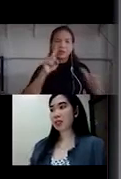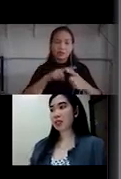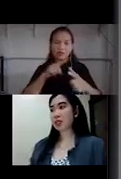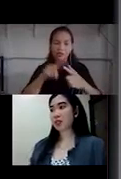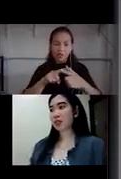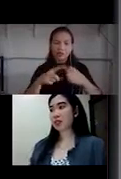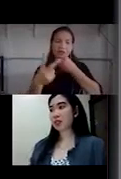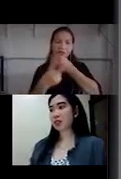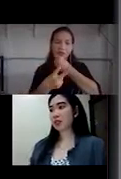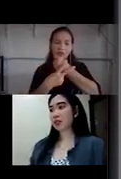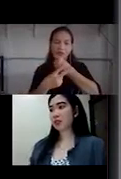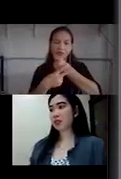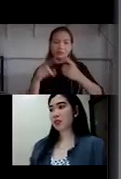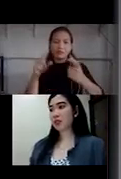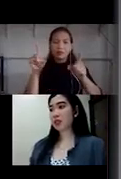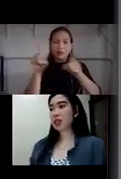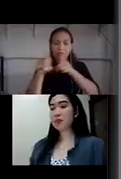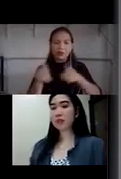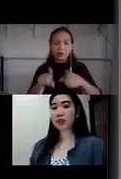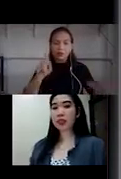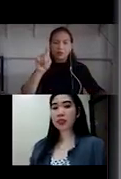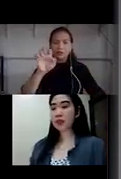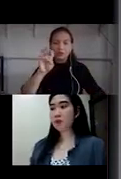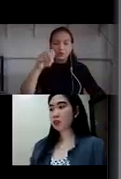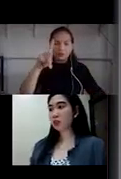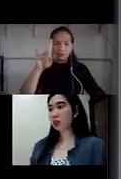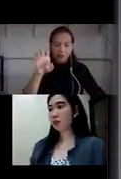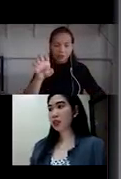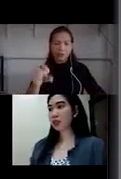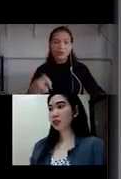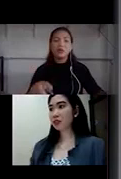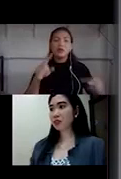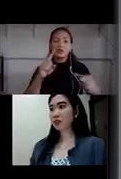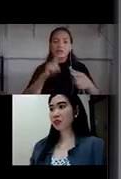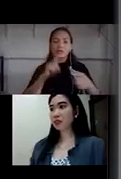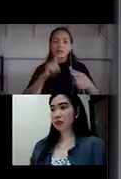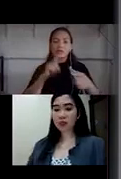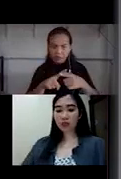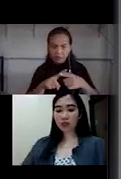template. Yan. Save, then save as new template.